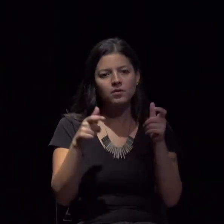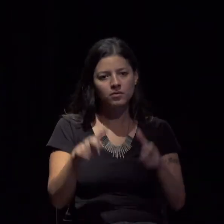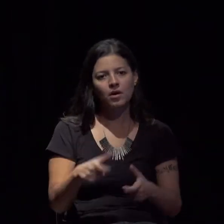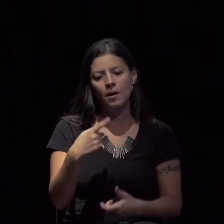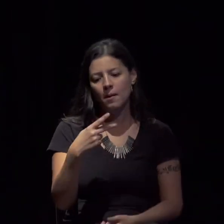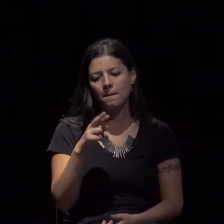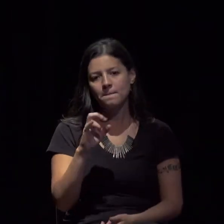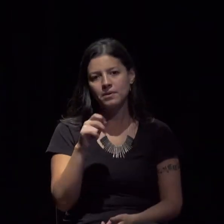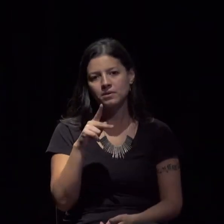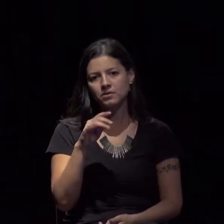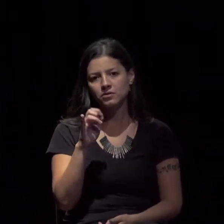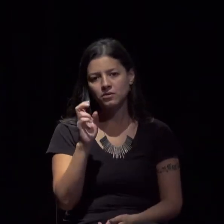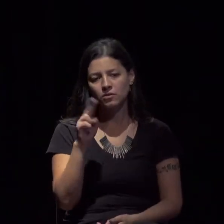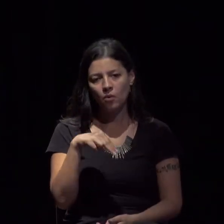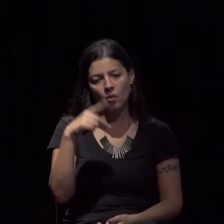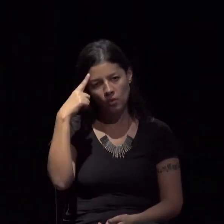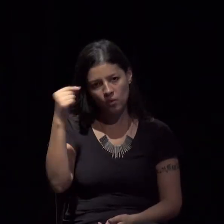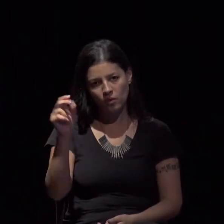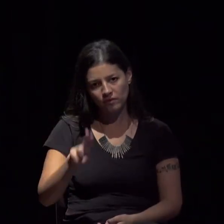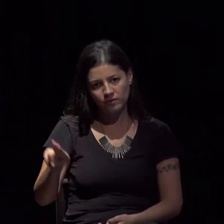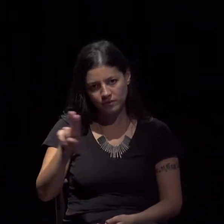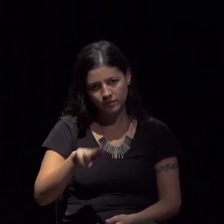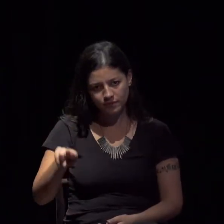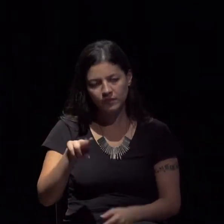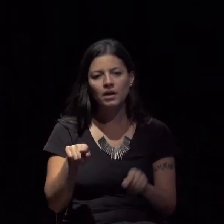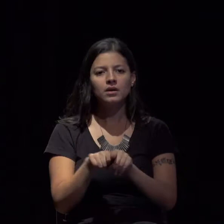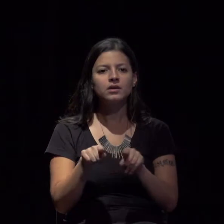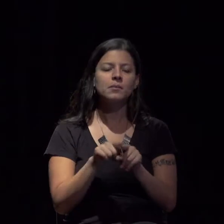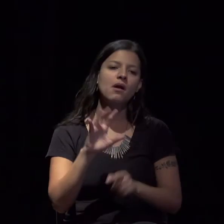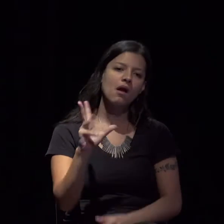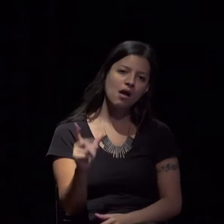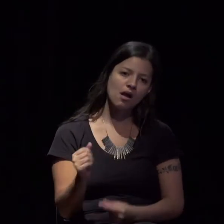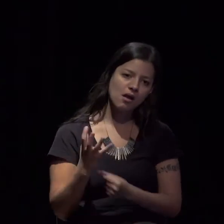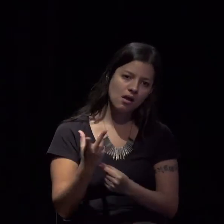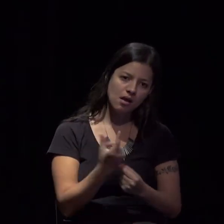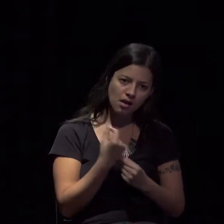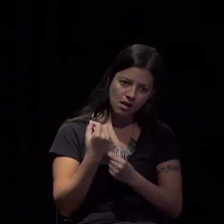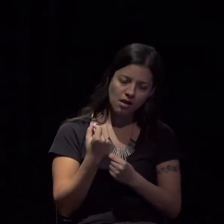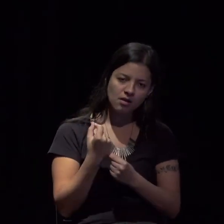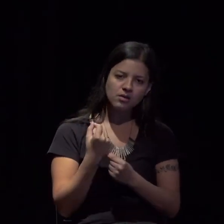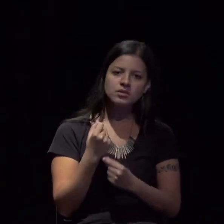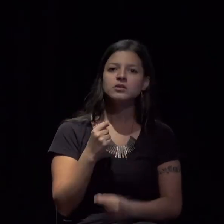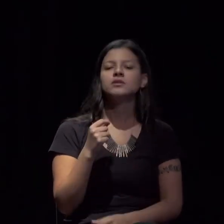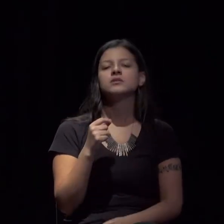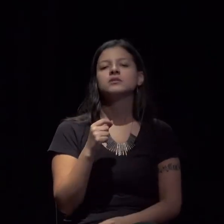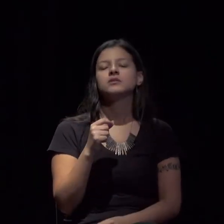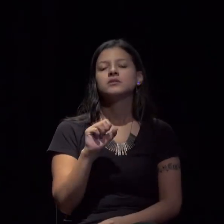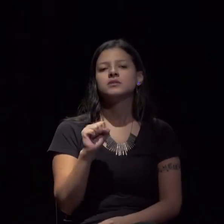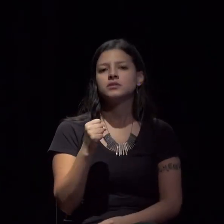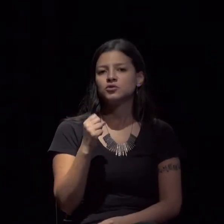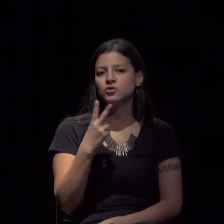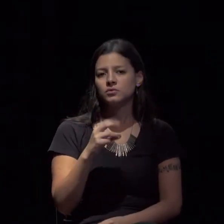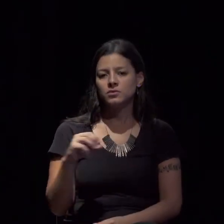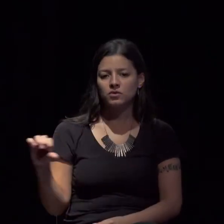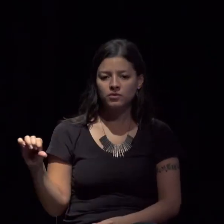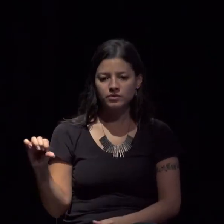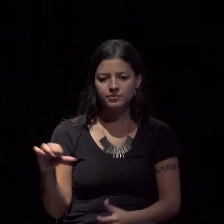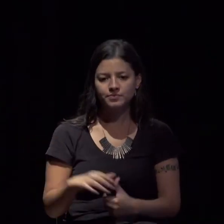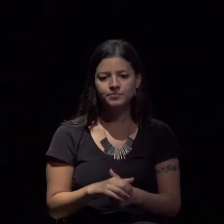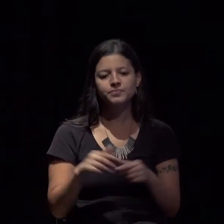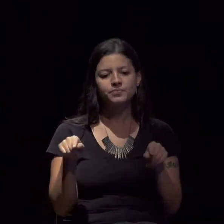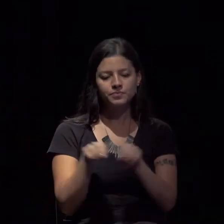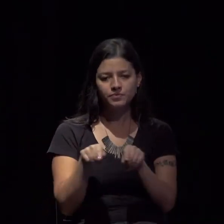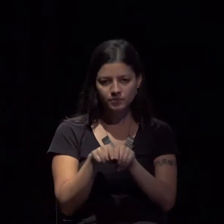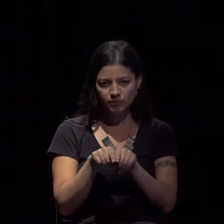Press, 2015, e também de Contemporary African Art Since 1980, de 2009. É também coeditor